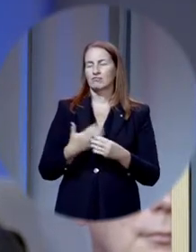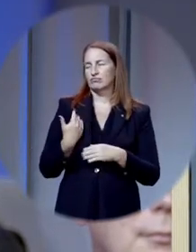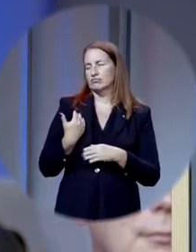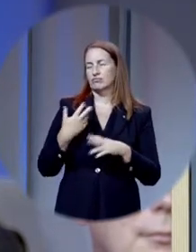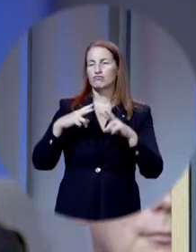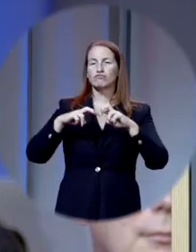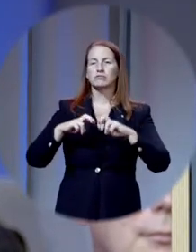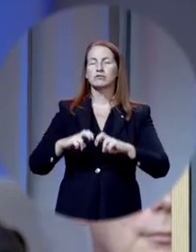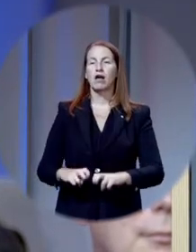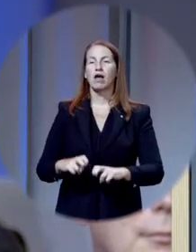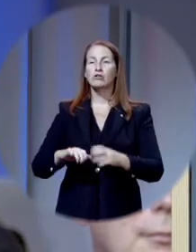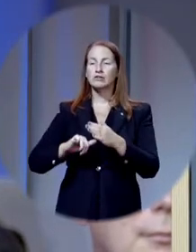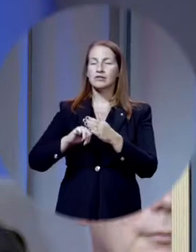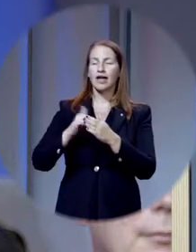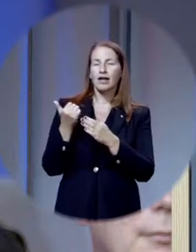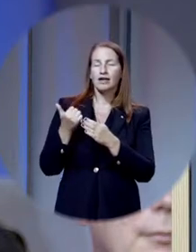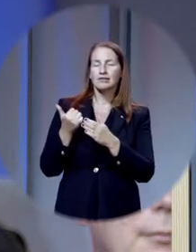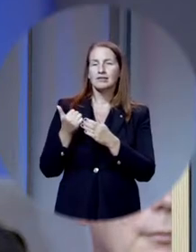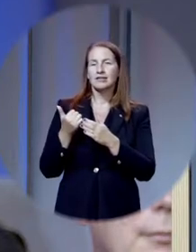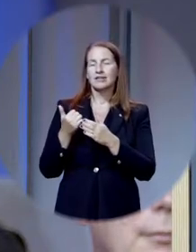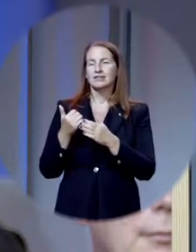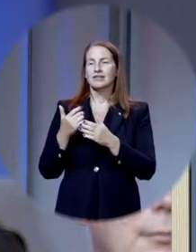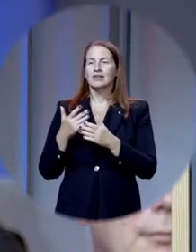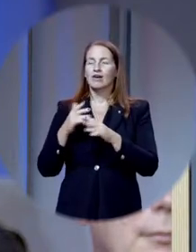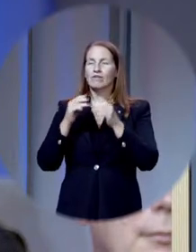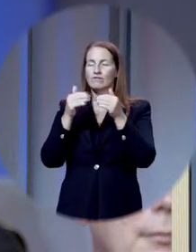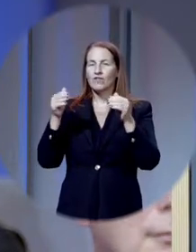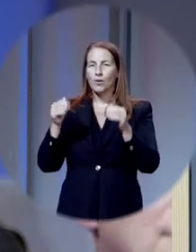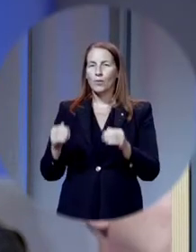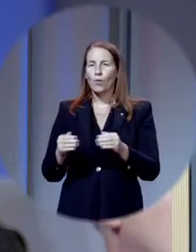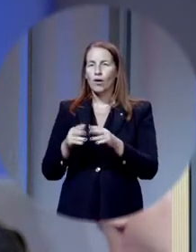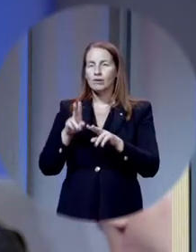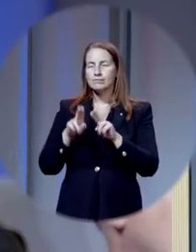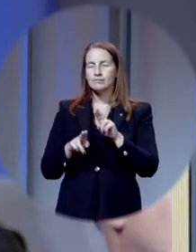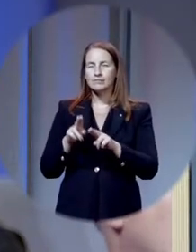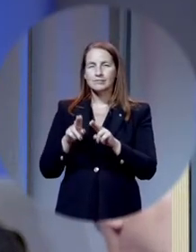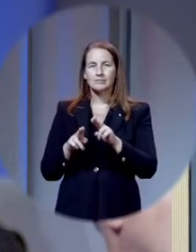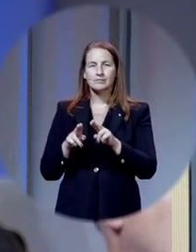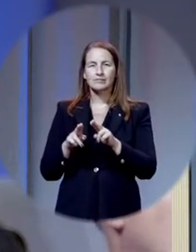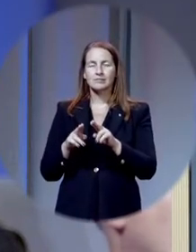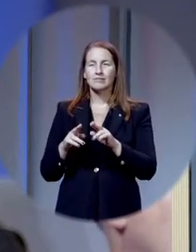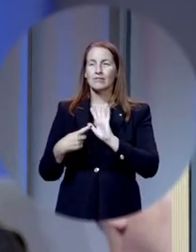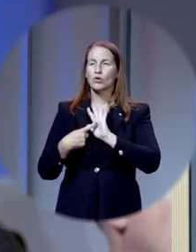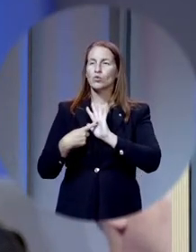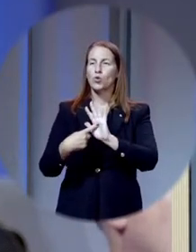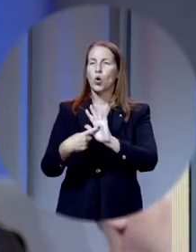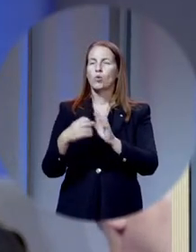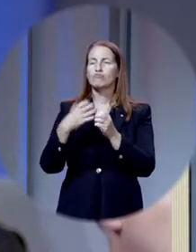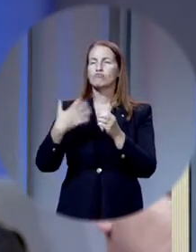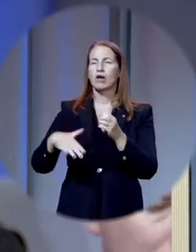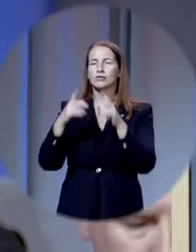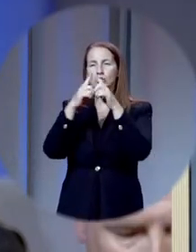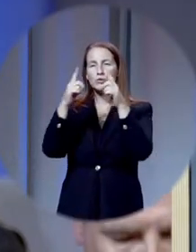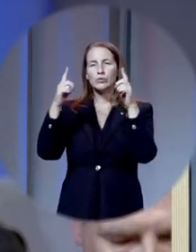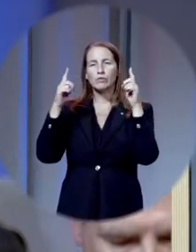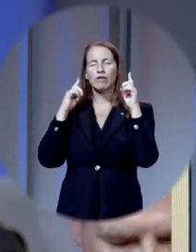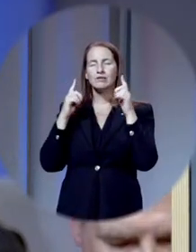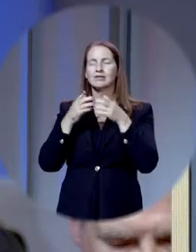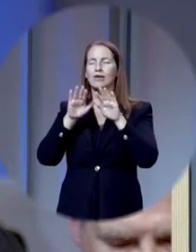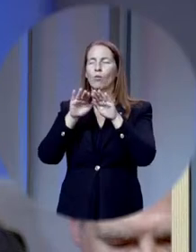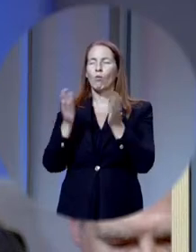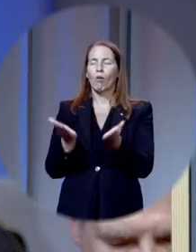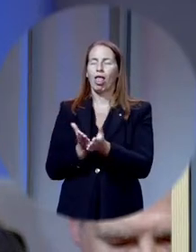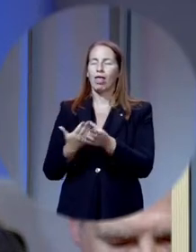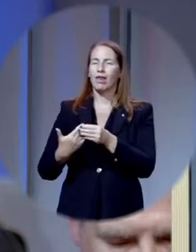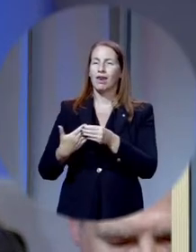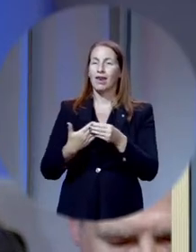Framework assessment indicated the astonishing quality, the world-leading quality of our research. Many of those colleagues